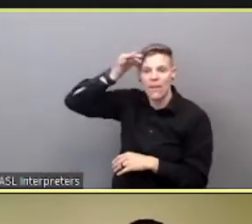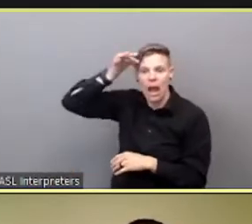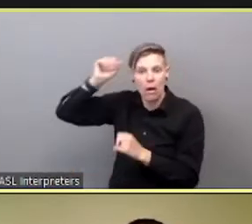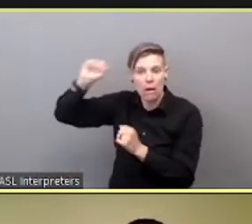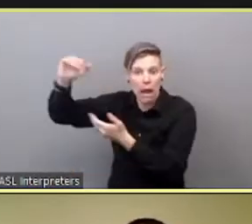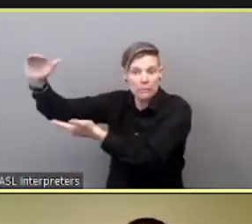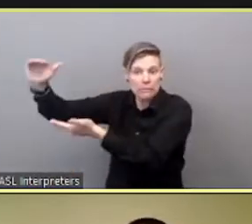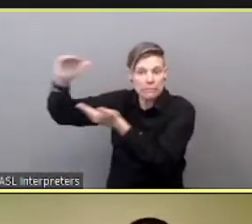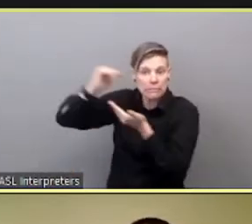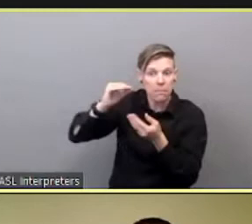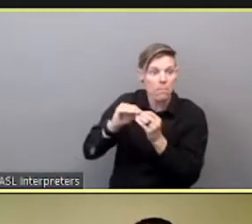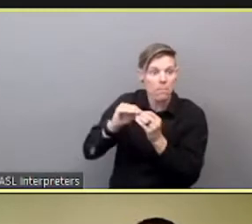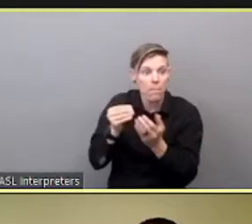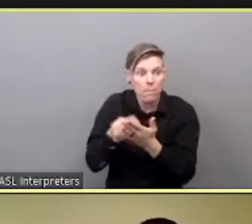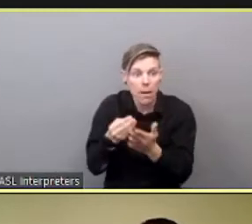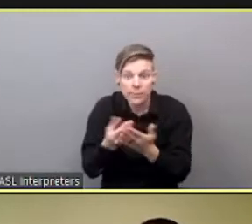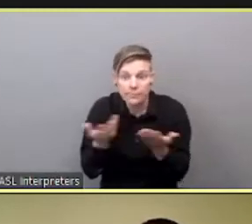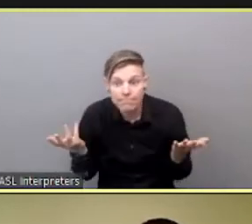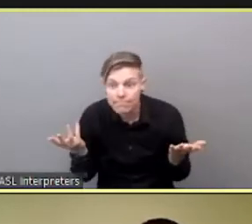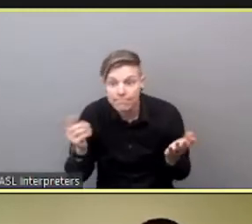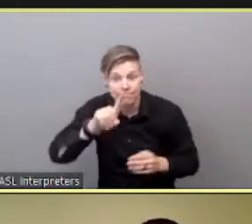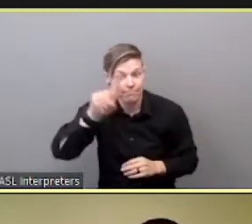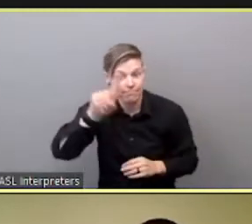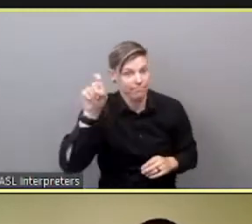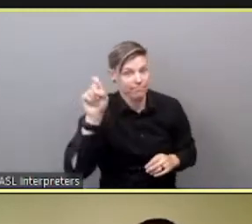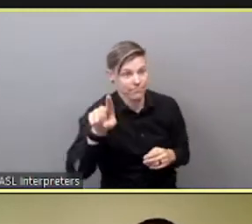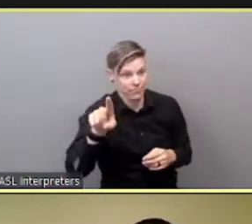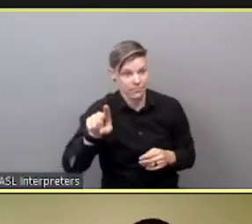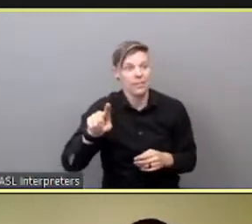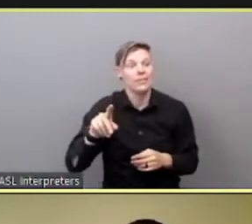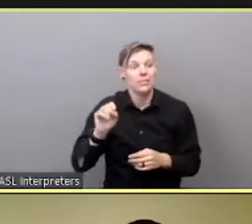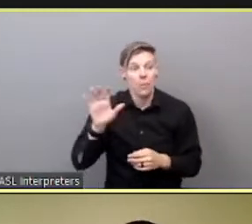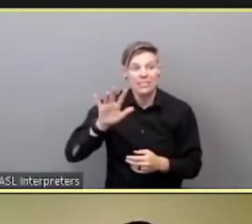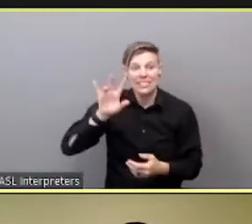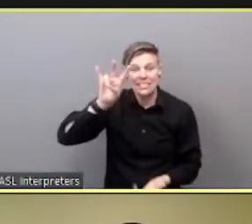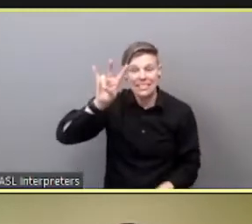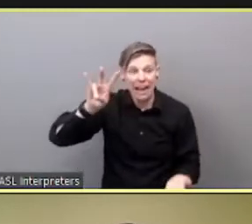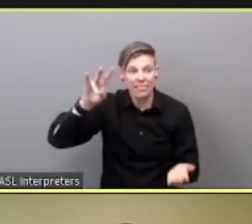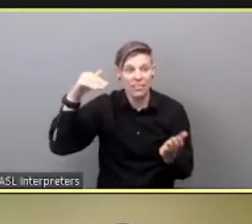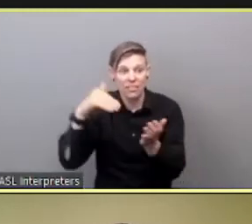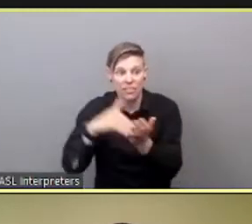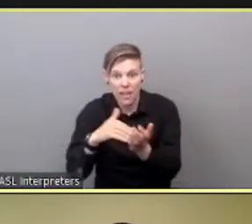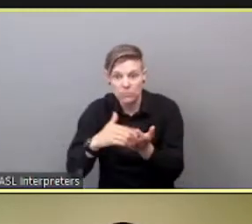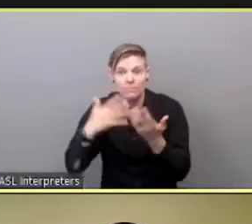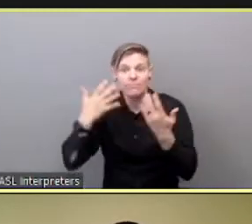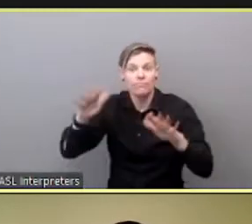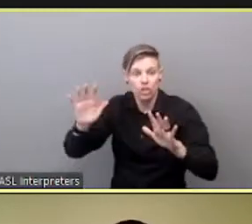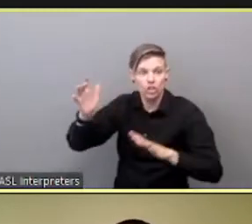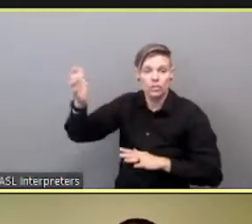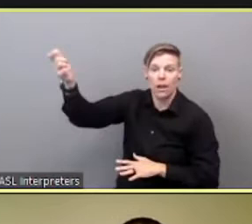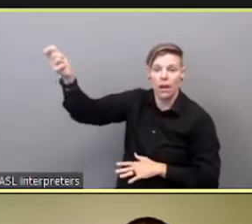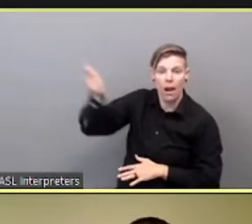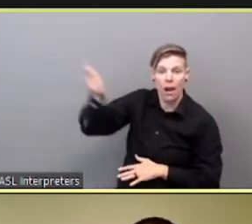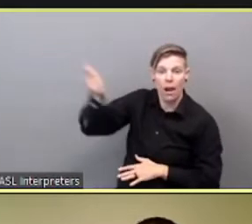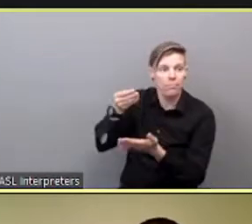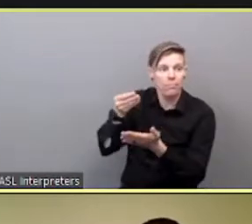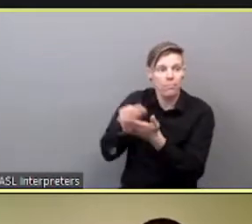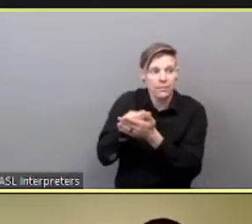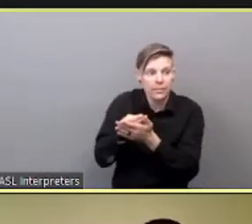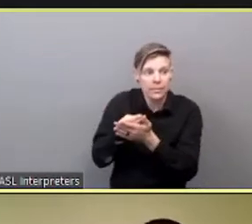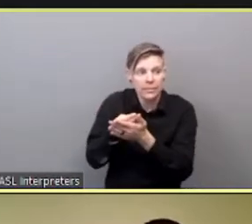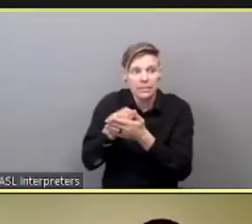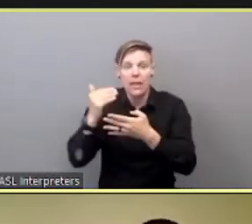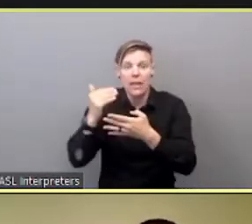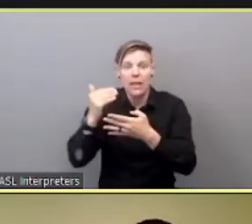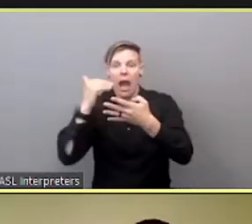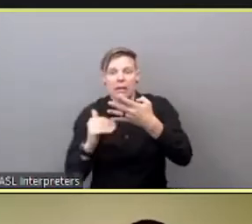about 67,000 claimants were receiving benefits. Shortly thereafter, on September 5th, we had